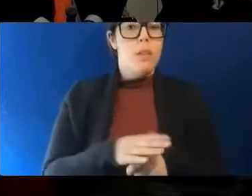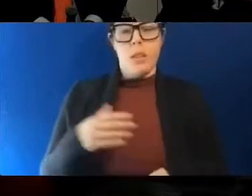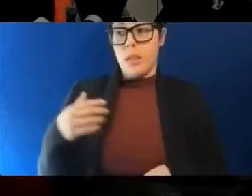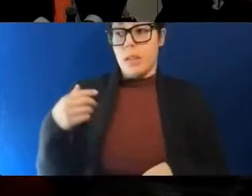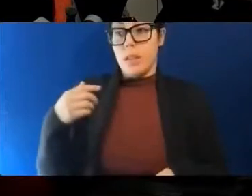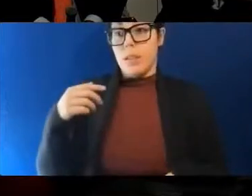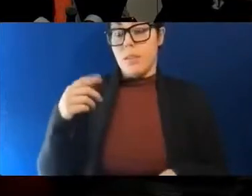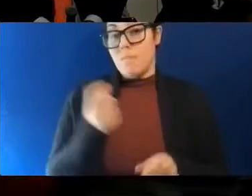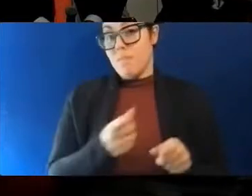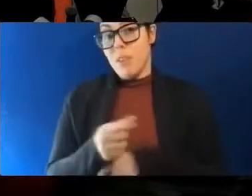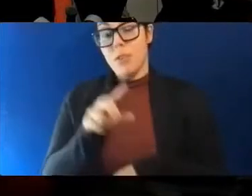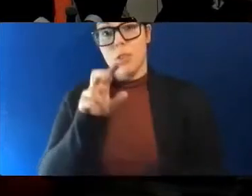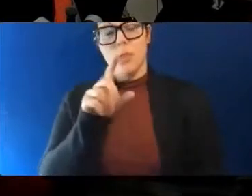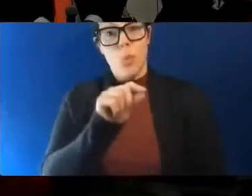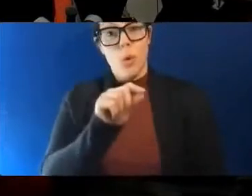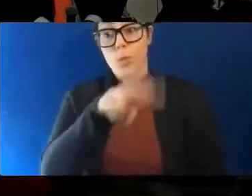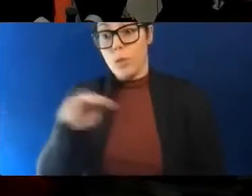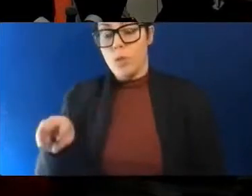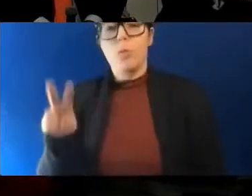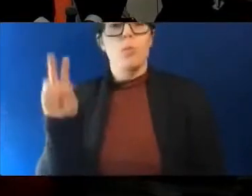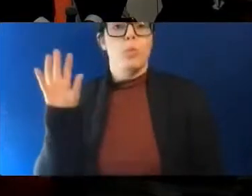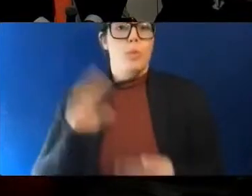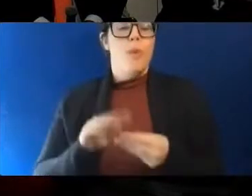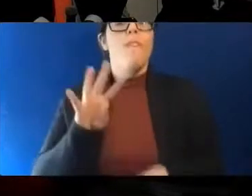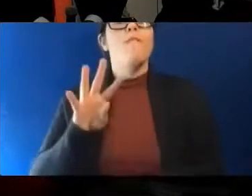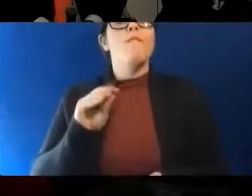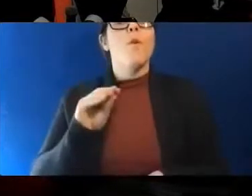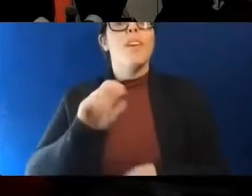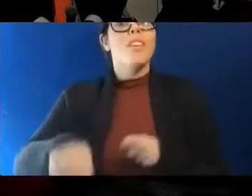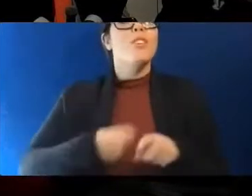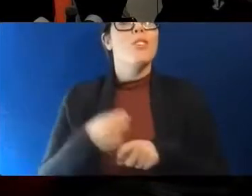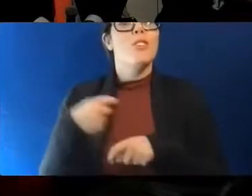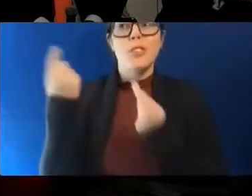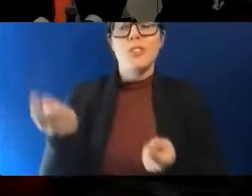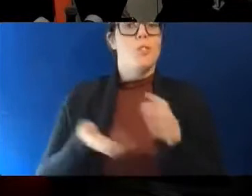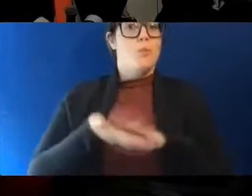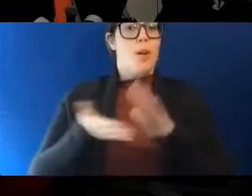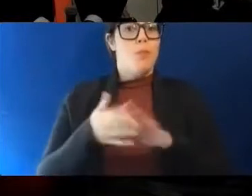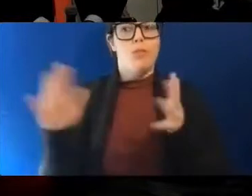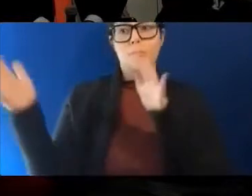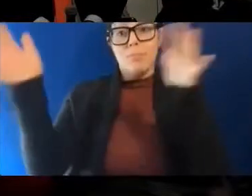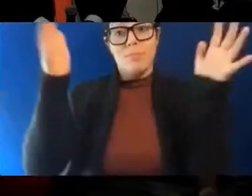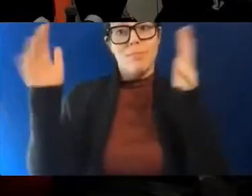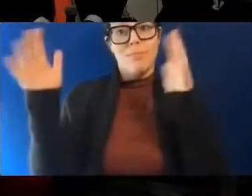will celebrate 40 years of operation, 40 years of doing that.